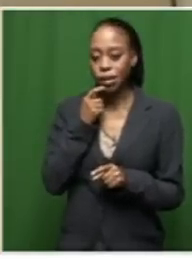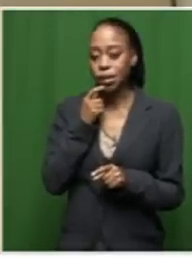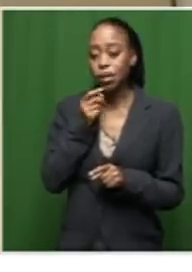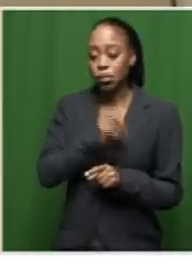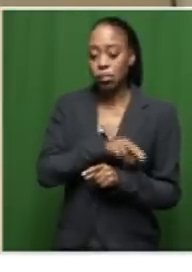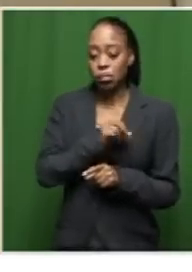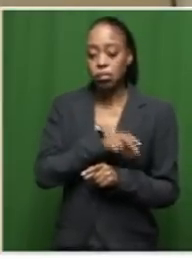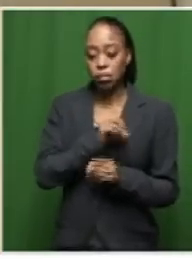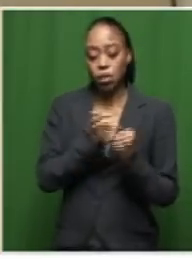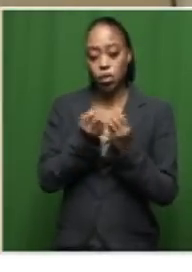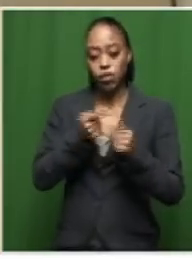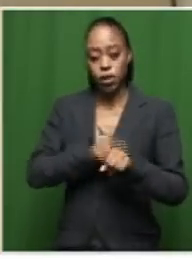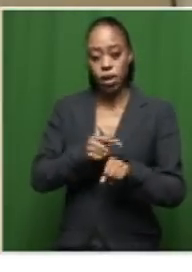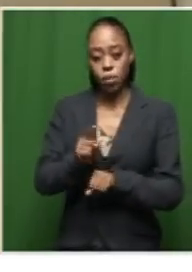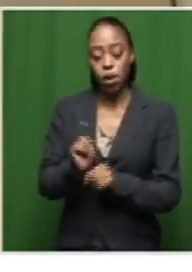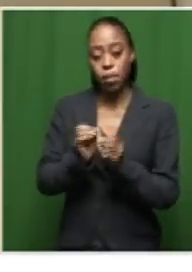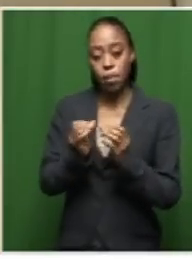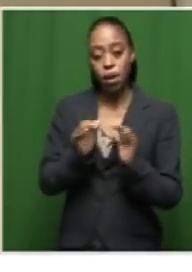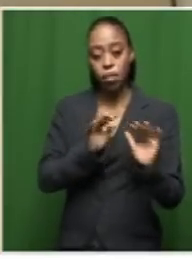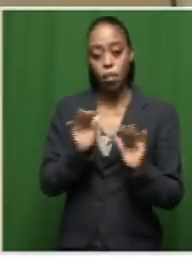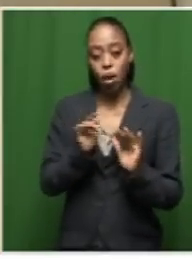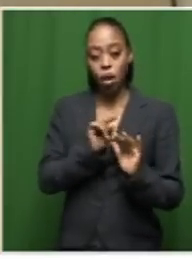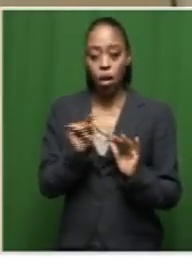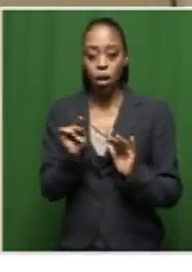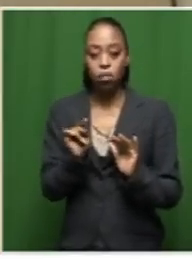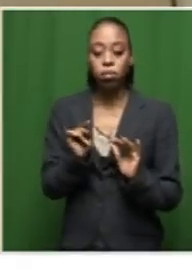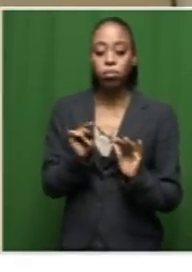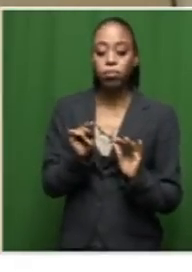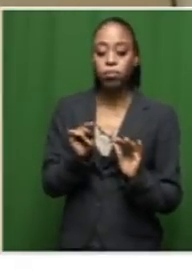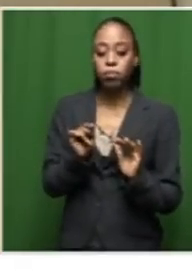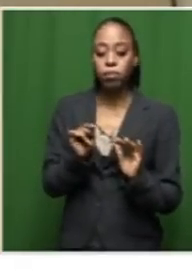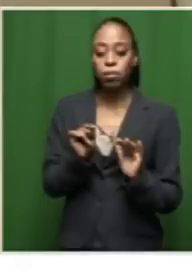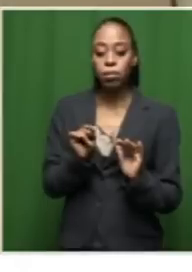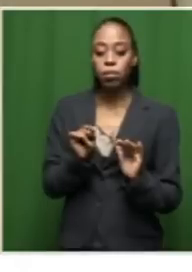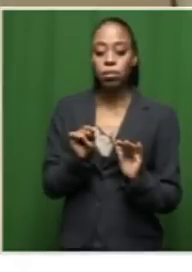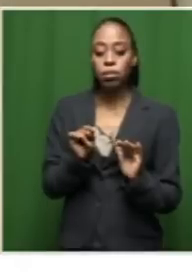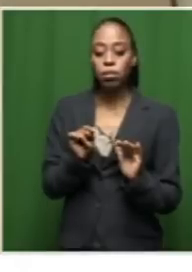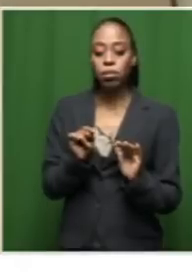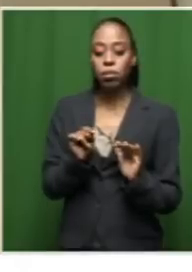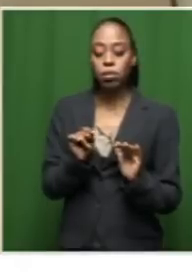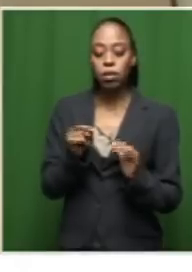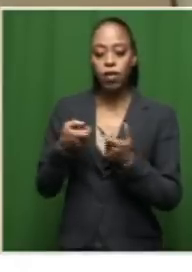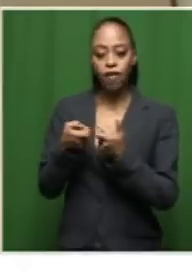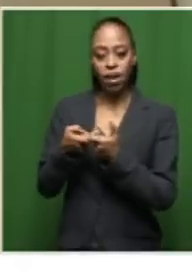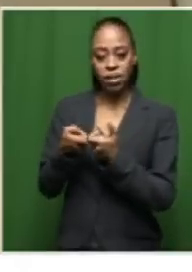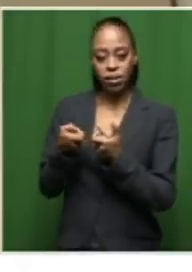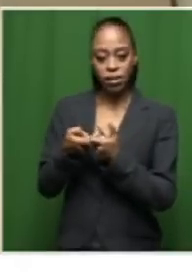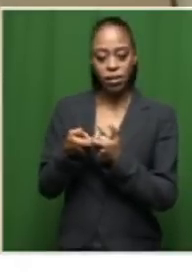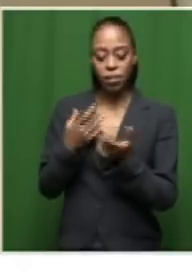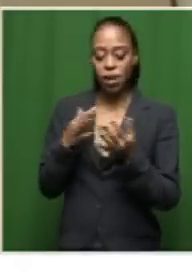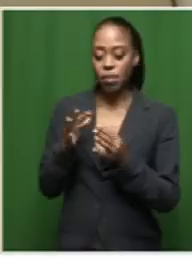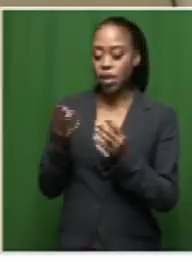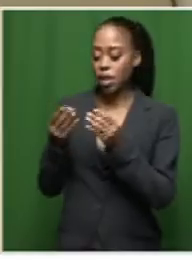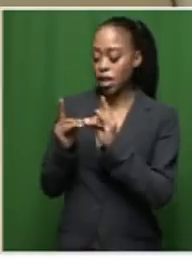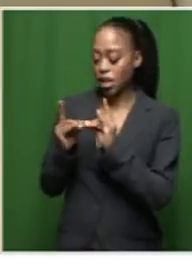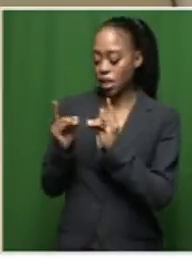which is very painful at the end, is that most people become estranged as couples. One person moves away